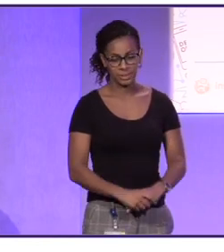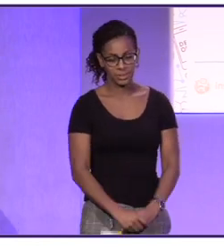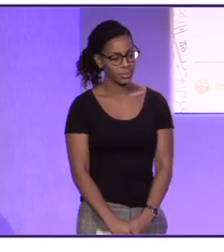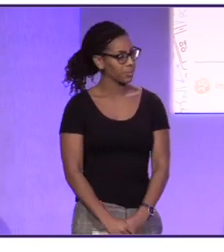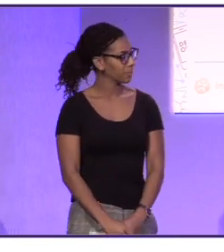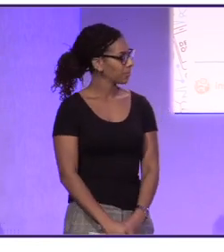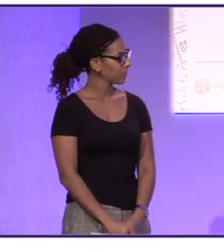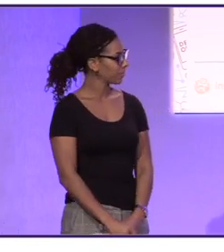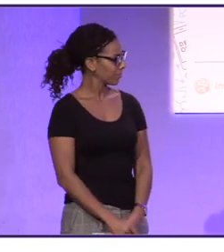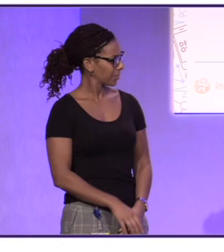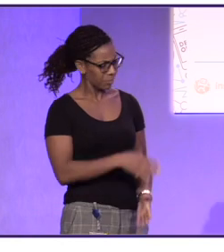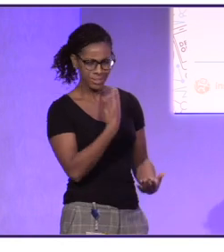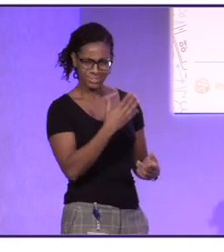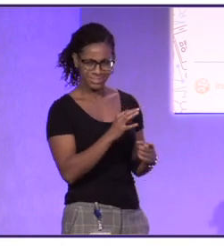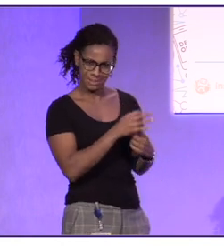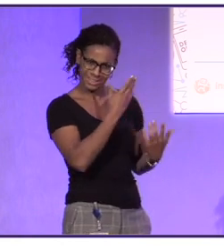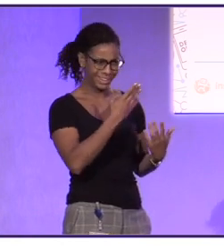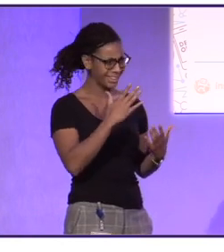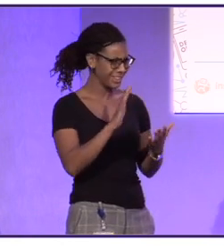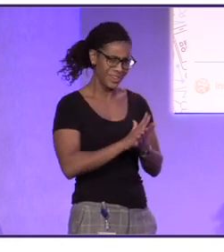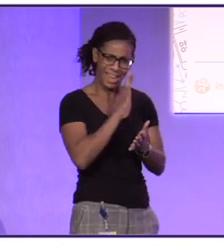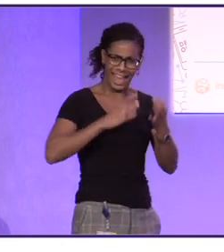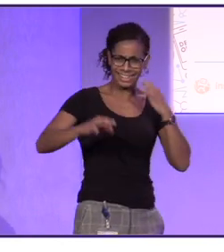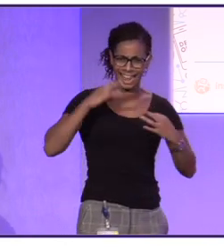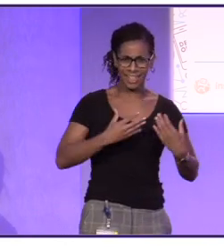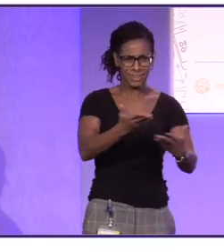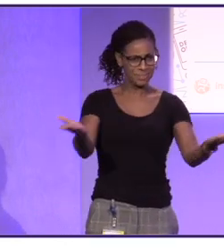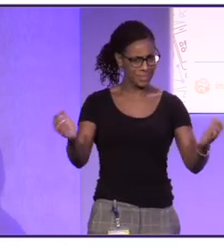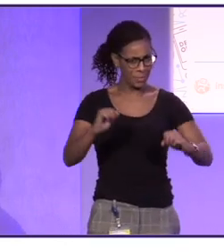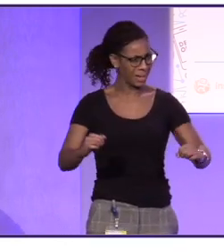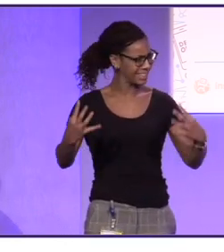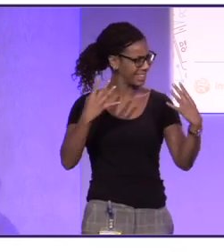Peter, entertain them. Yeah.